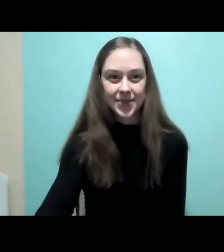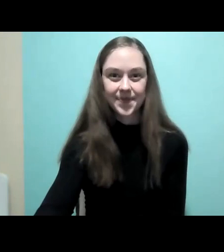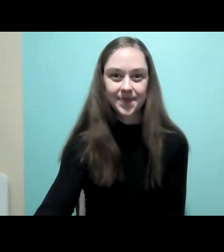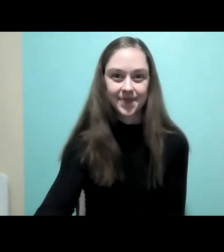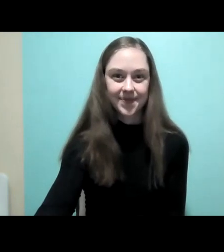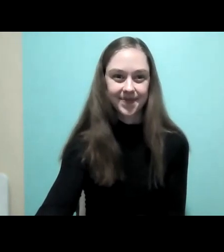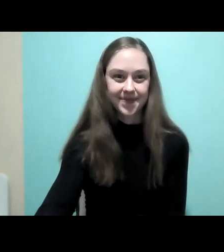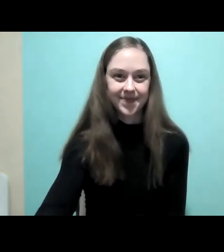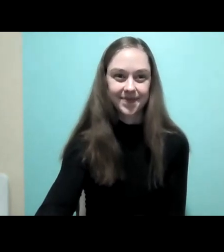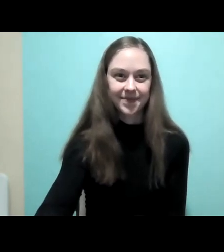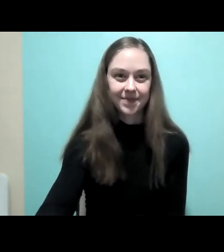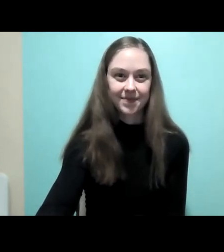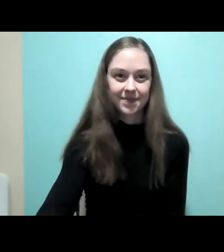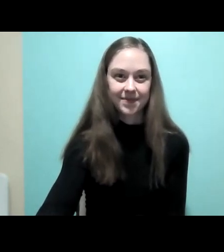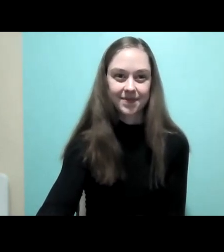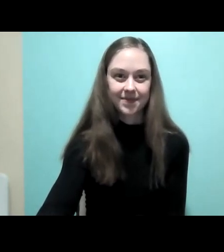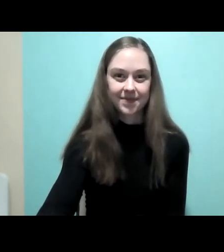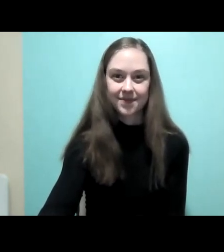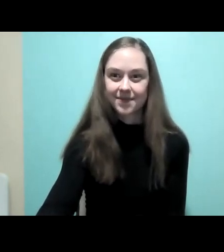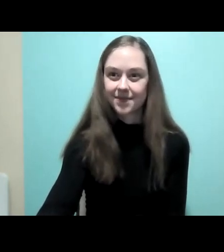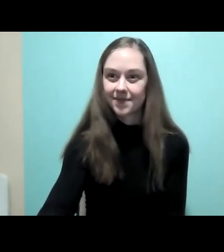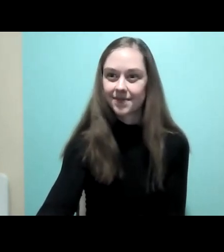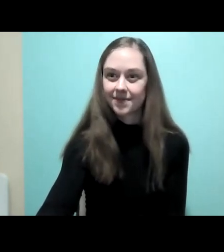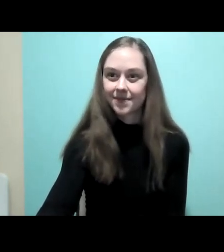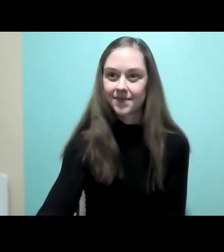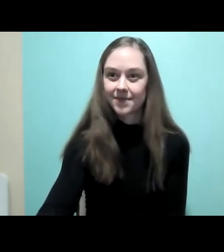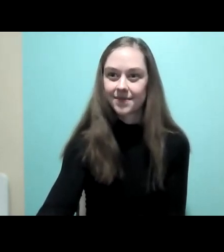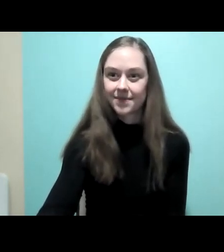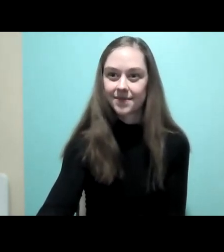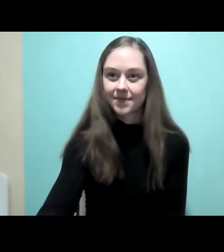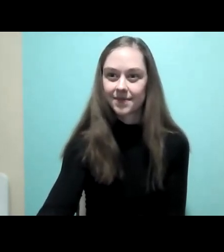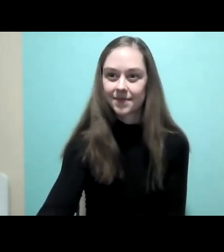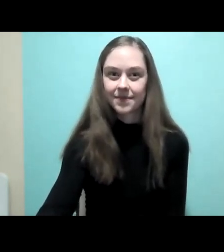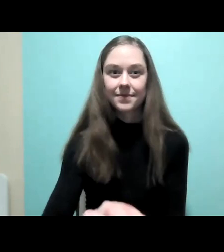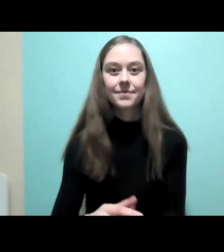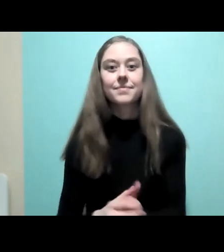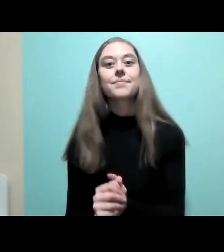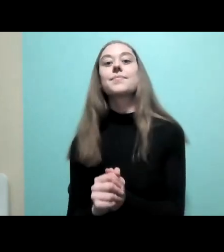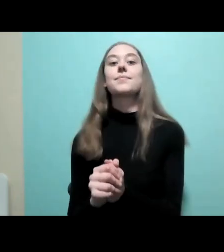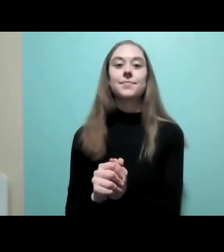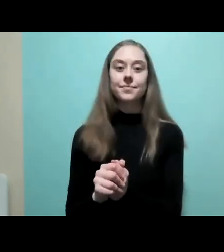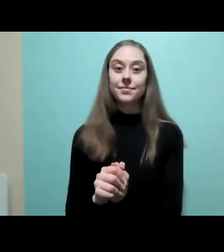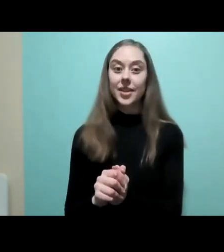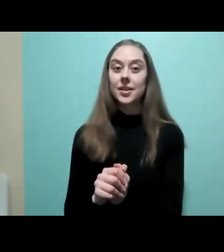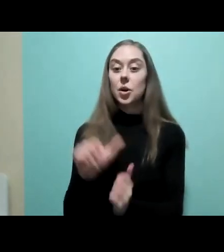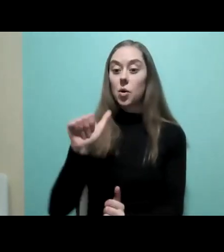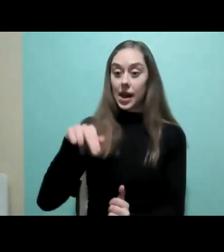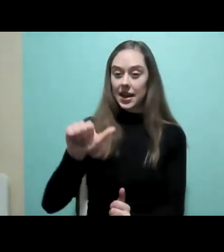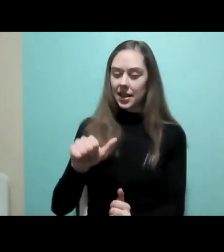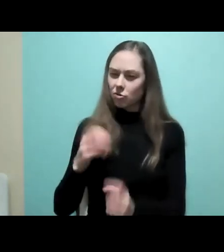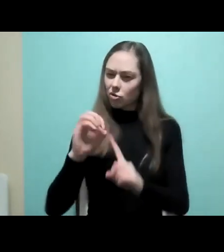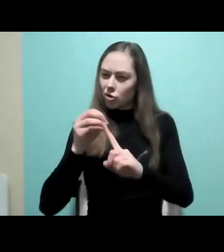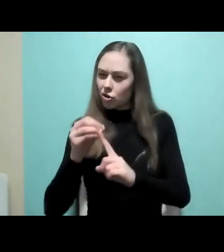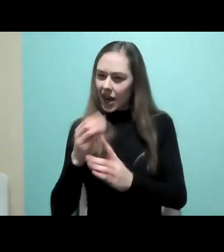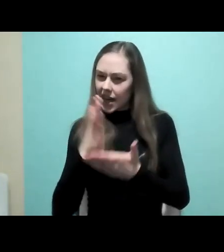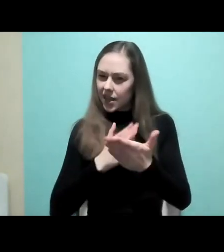Thank you. No problem. Okay, so let me just have a second. Do you want to try for share screen there? Well, I'll have a second